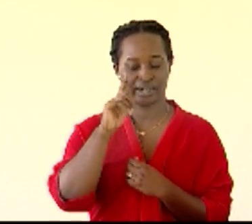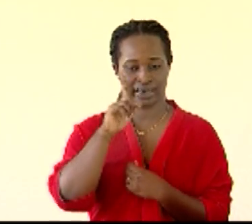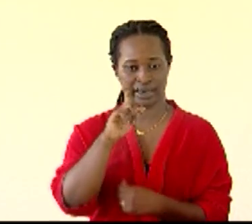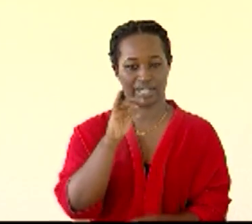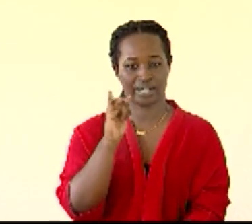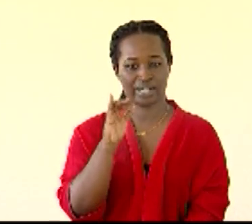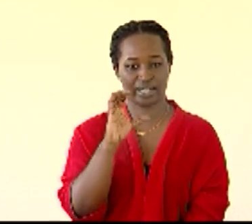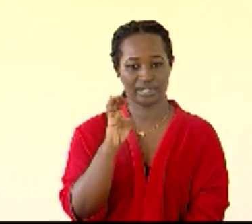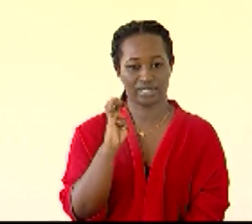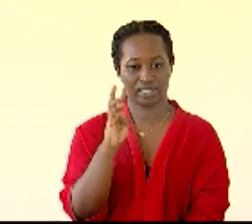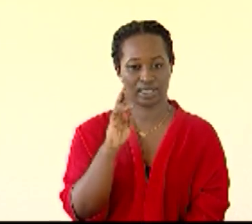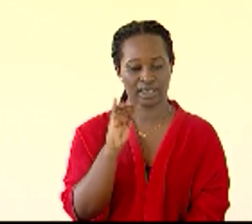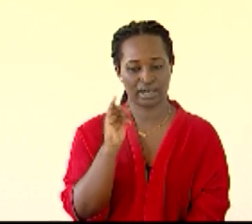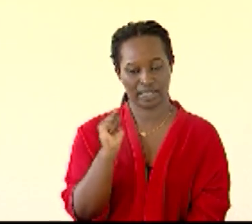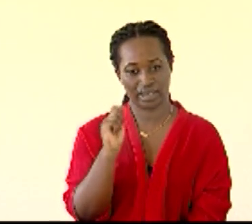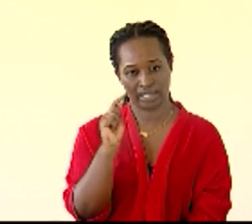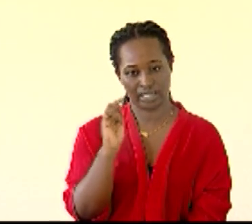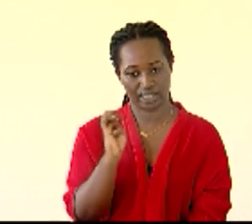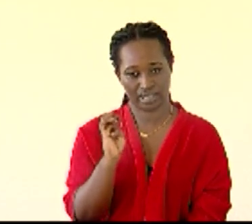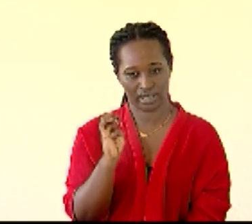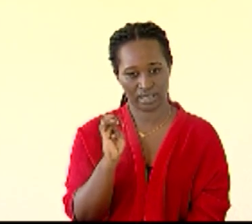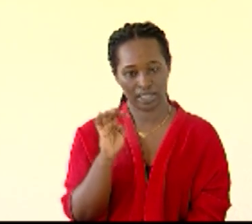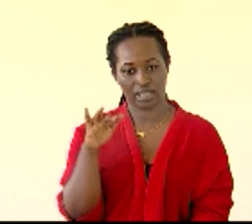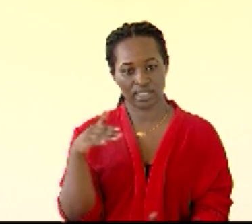to as PGA or phosphoglyceric acid.